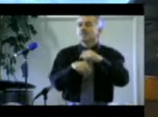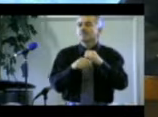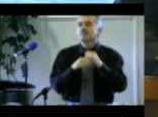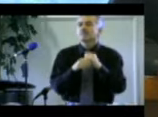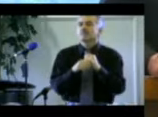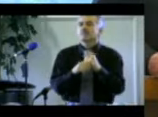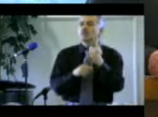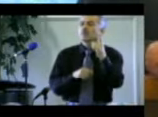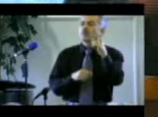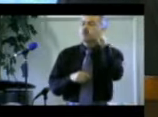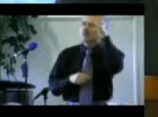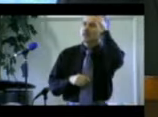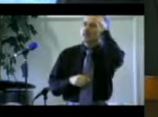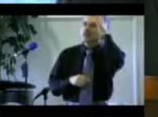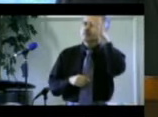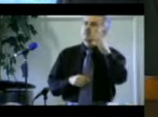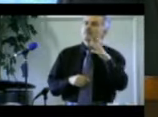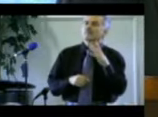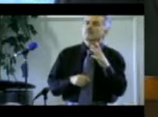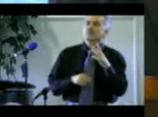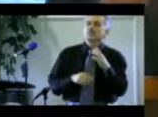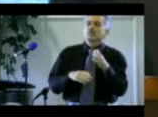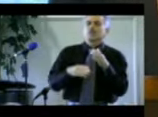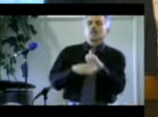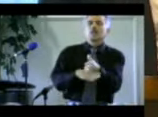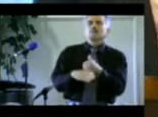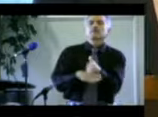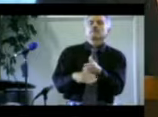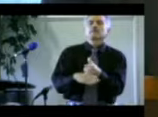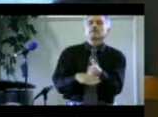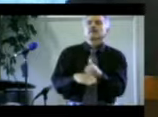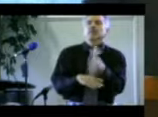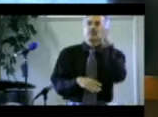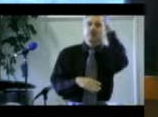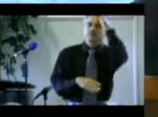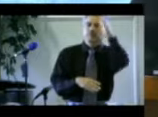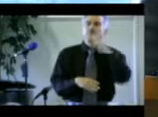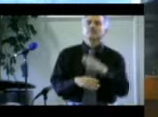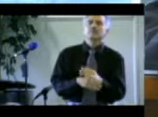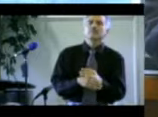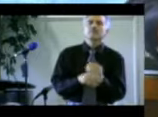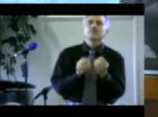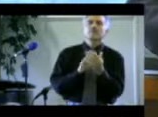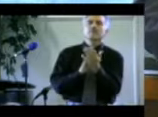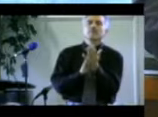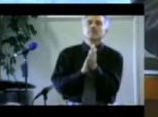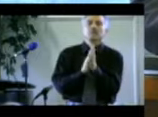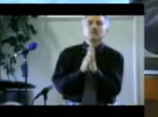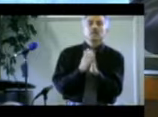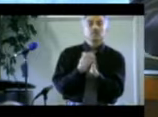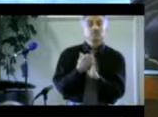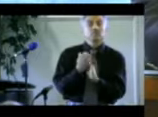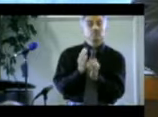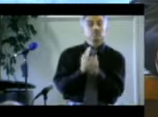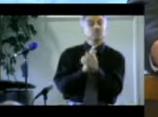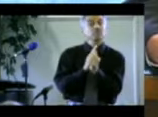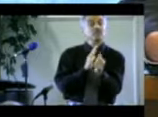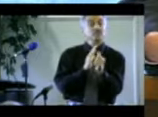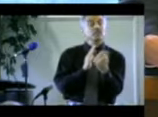there was a man who was a carpenter. This man became very good at his